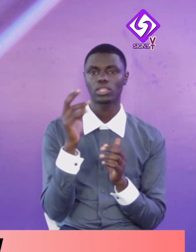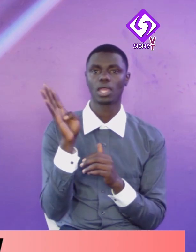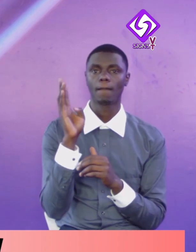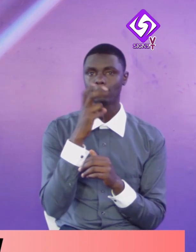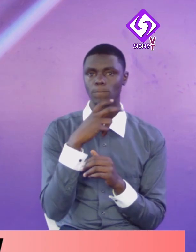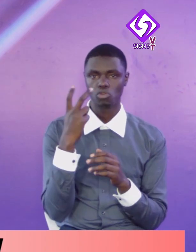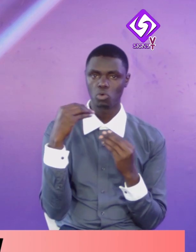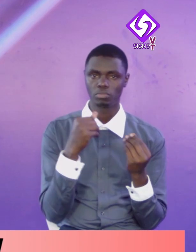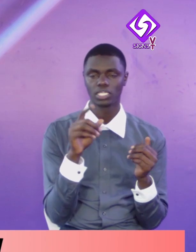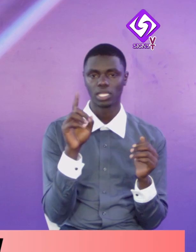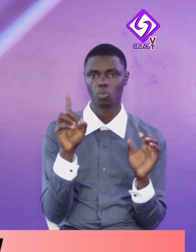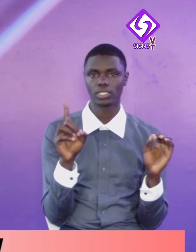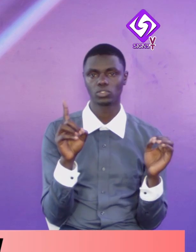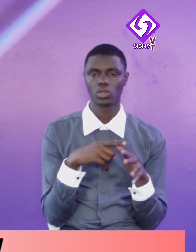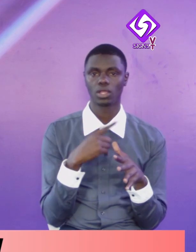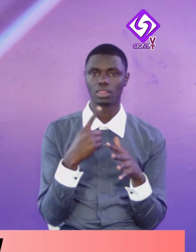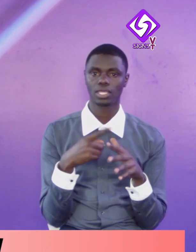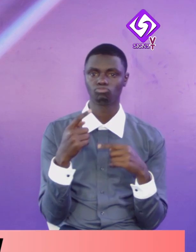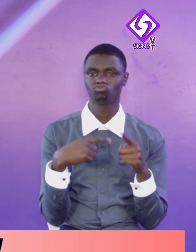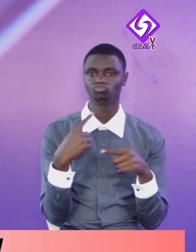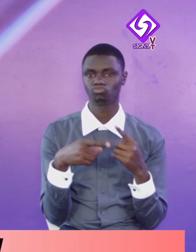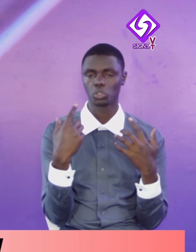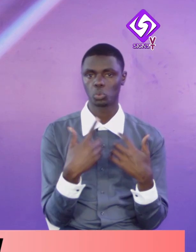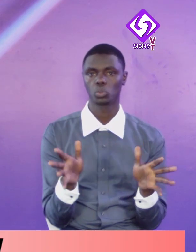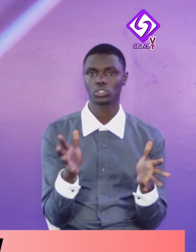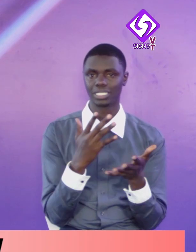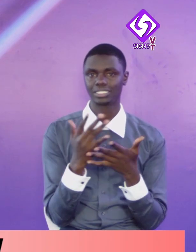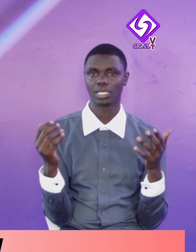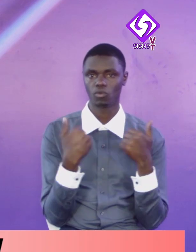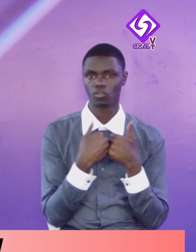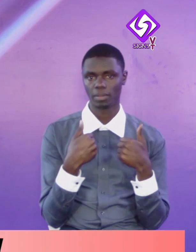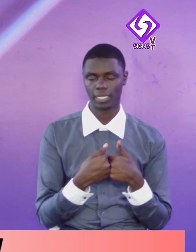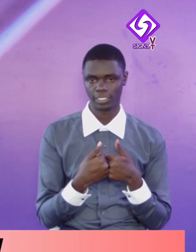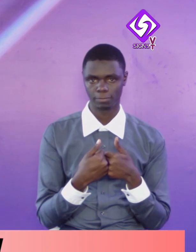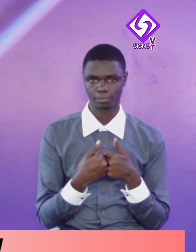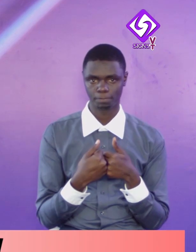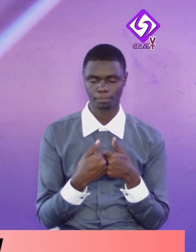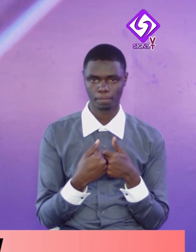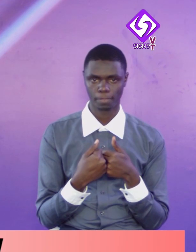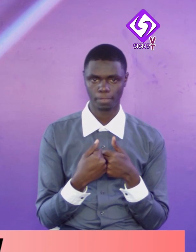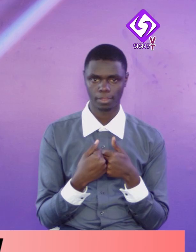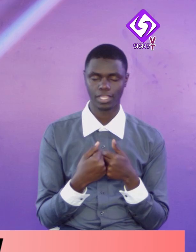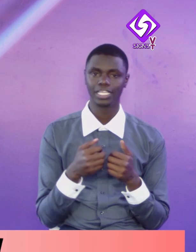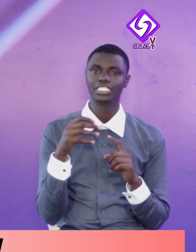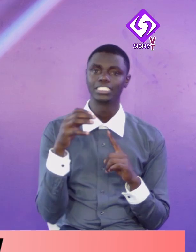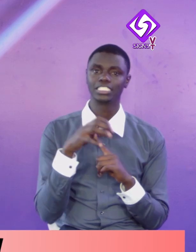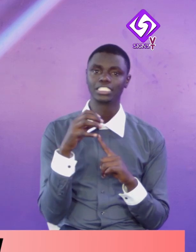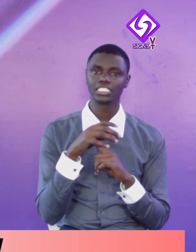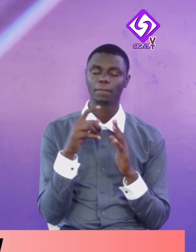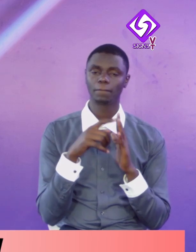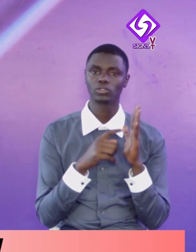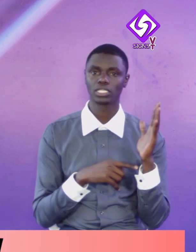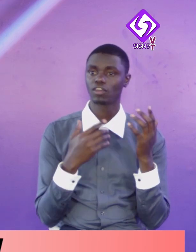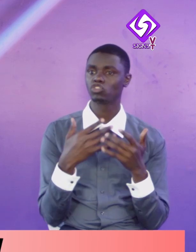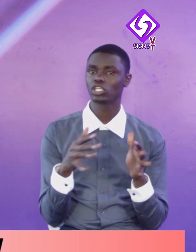1-0, and they went on even to losing some of the games. Even in the Champions League against they only lost one